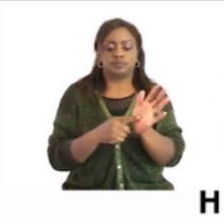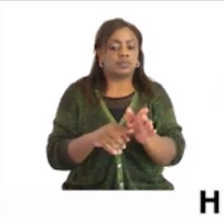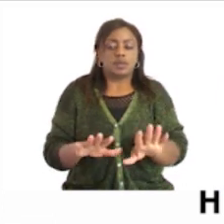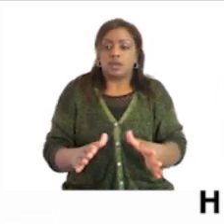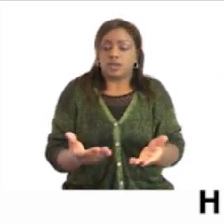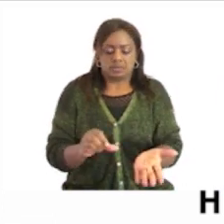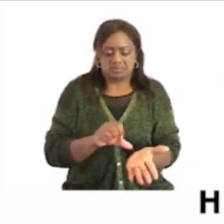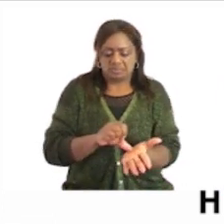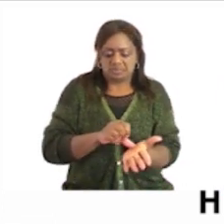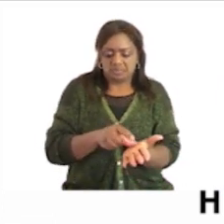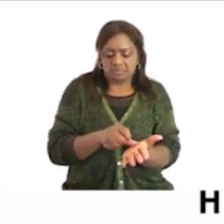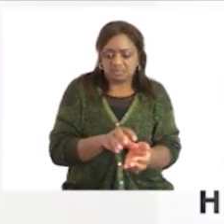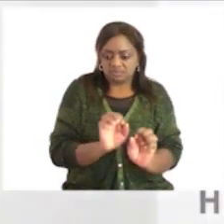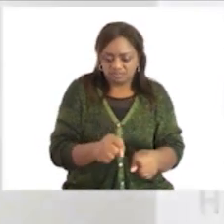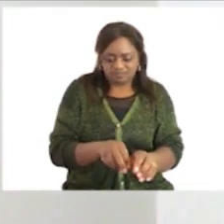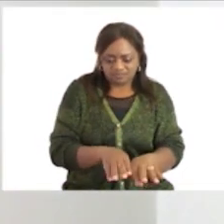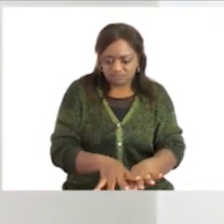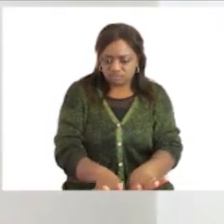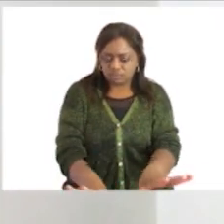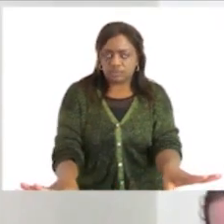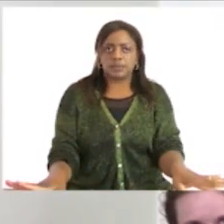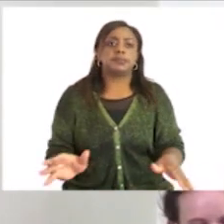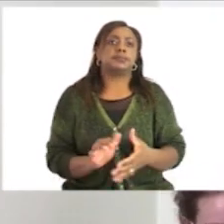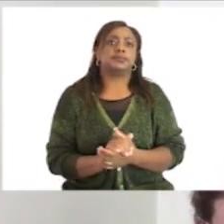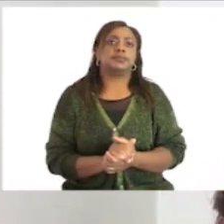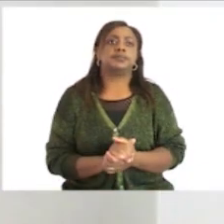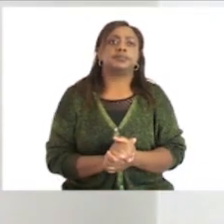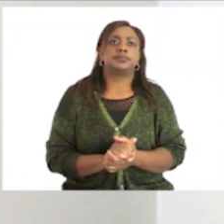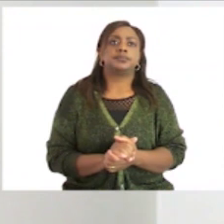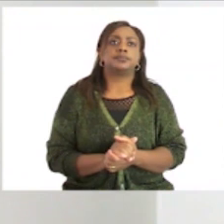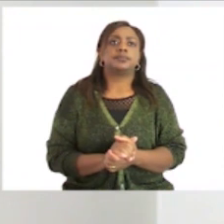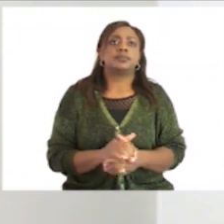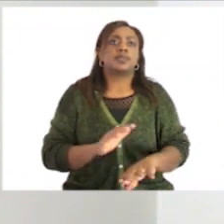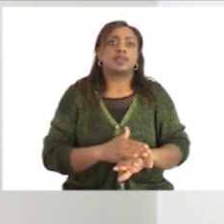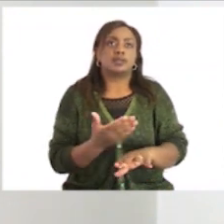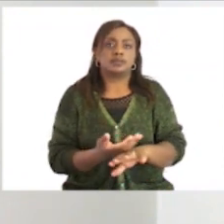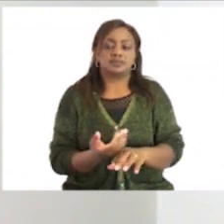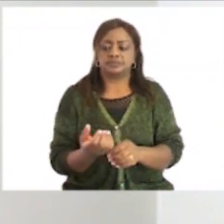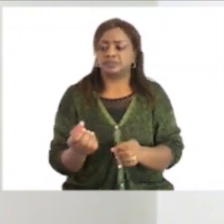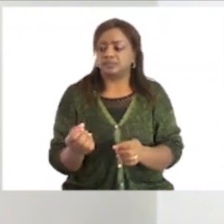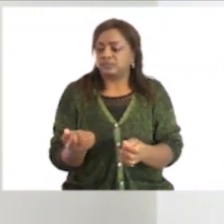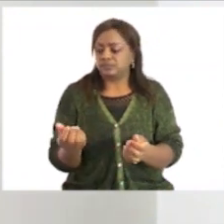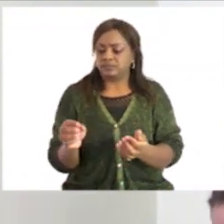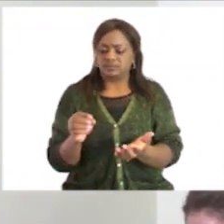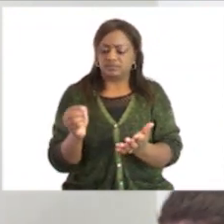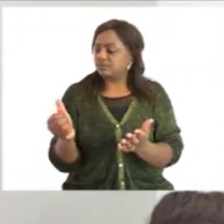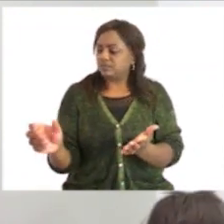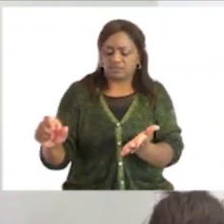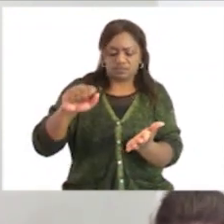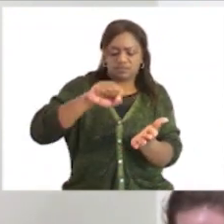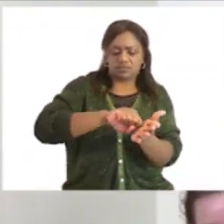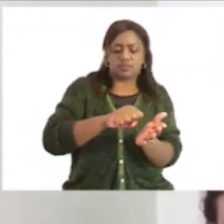practical illustration how quickly germs can spread. So I'm going to take a small bit